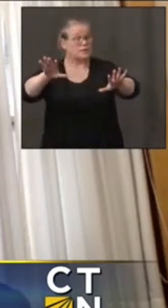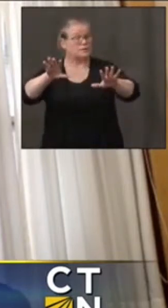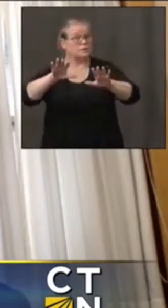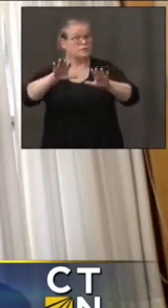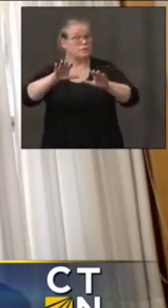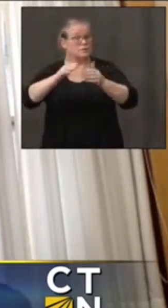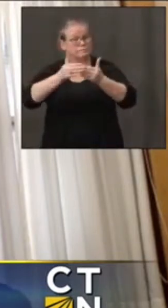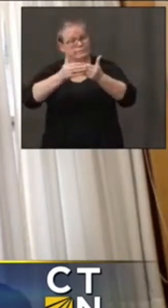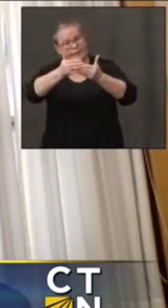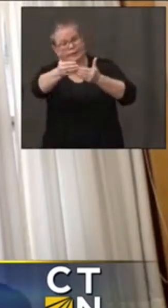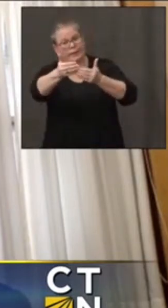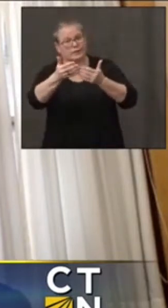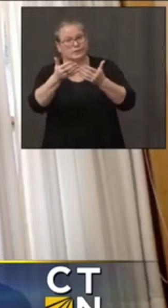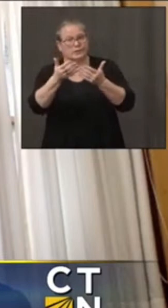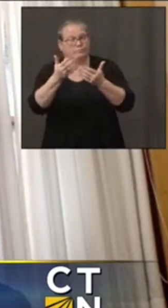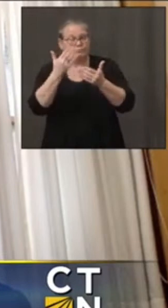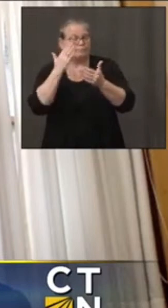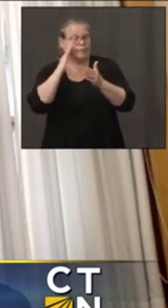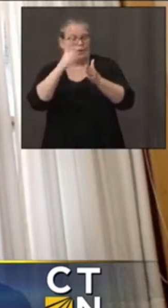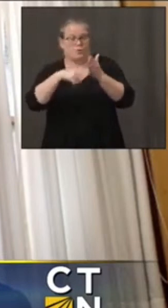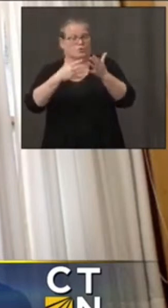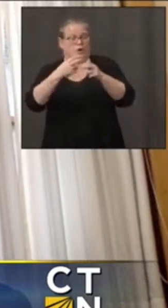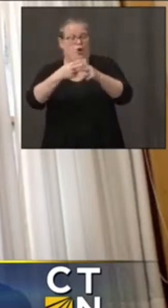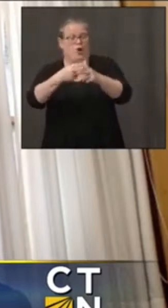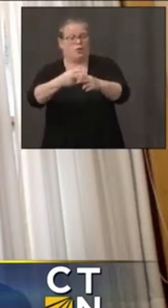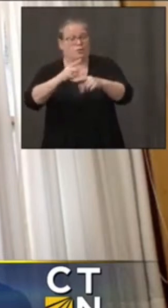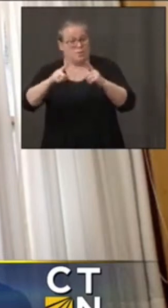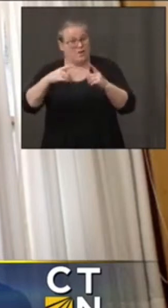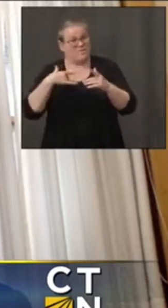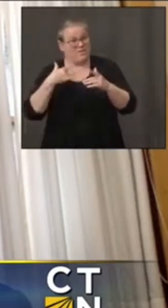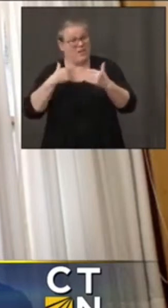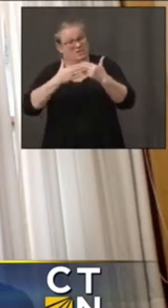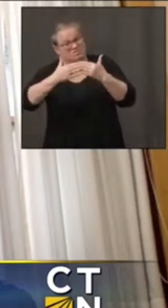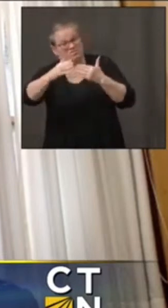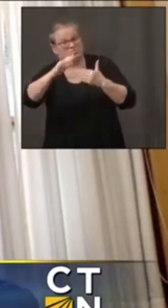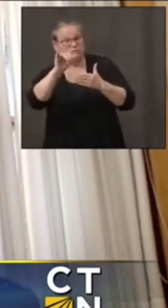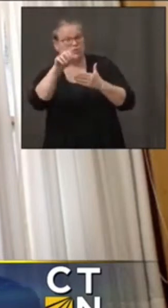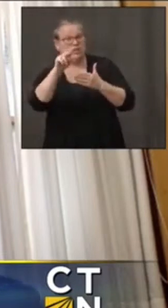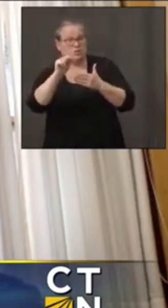I don't know what you want to call it, but by mid-January, is that what you're hearing?